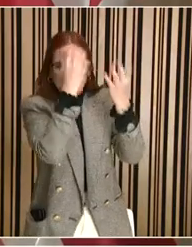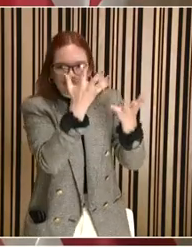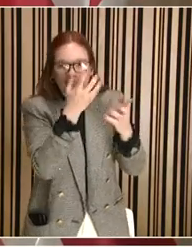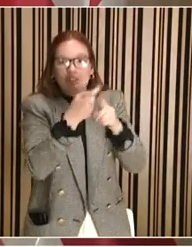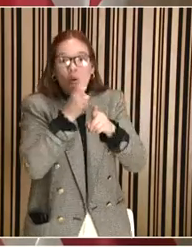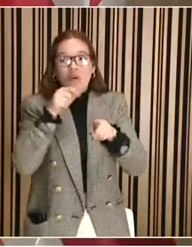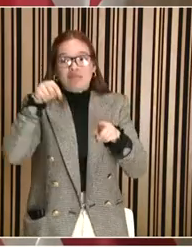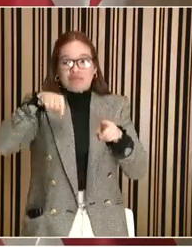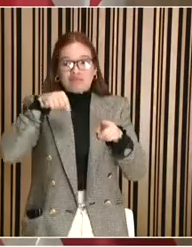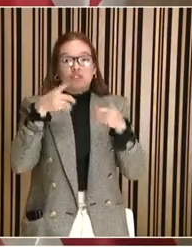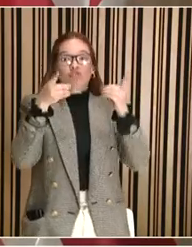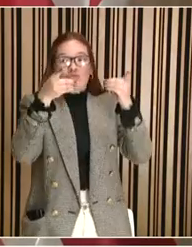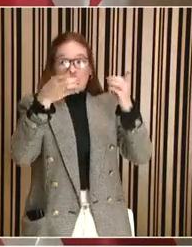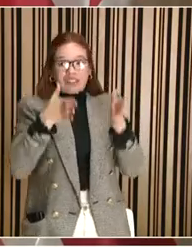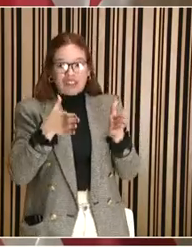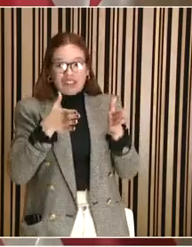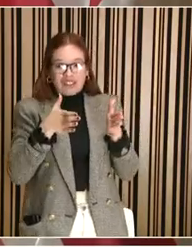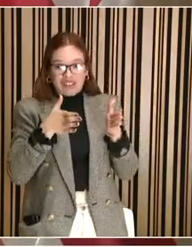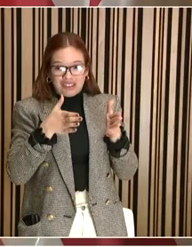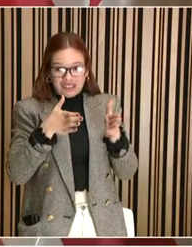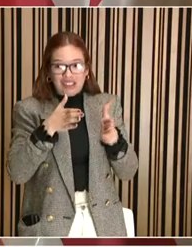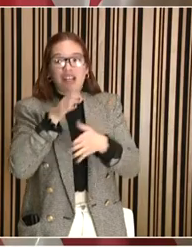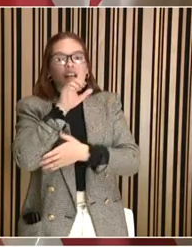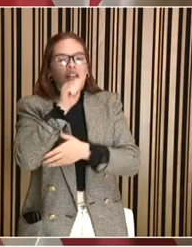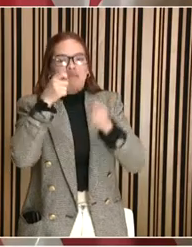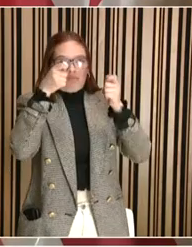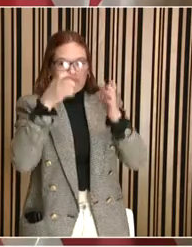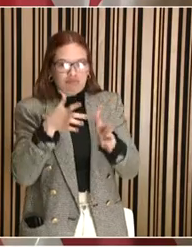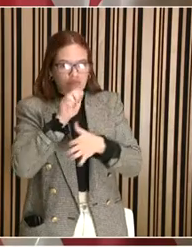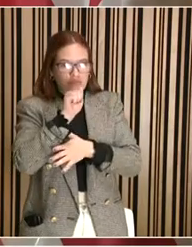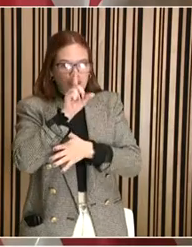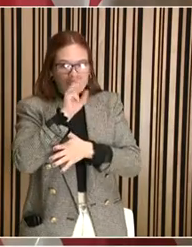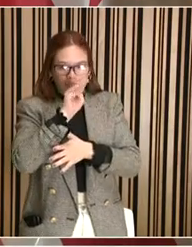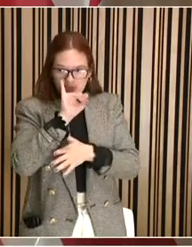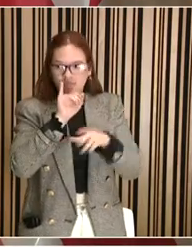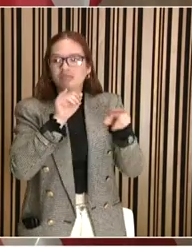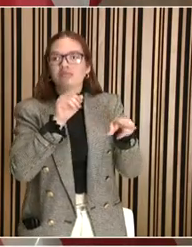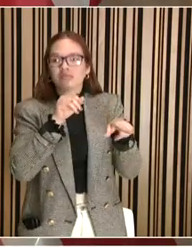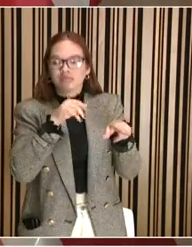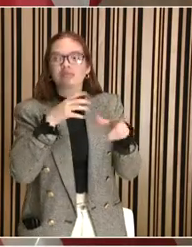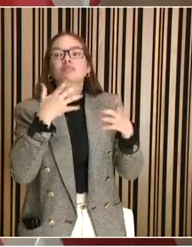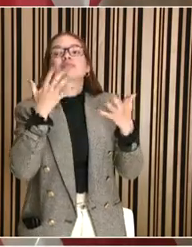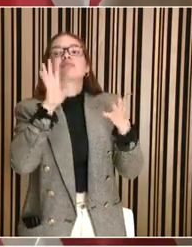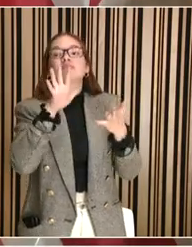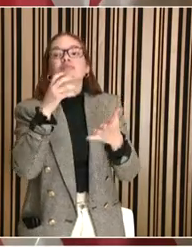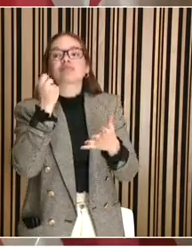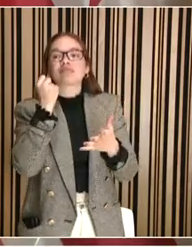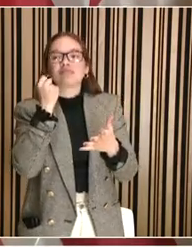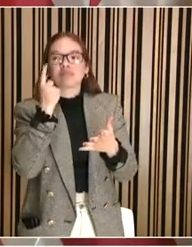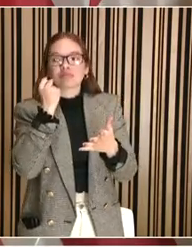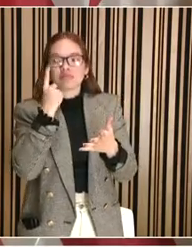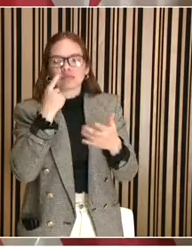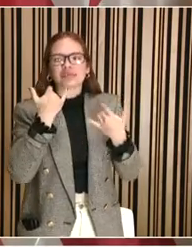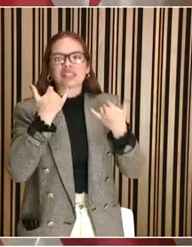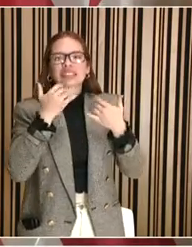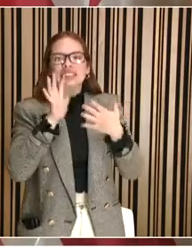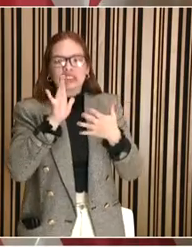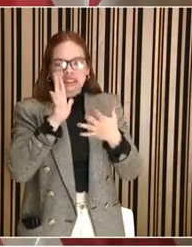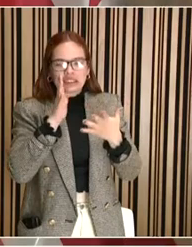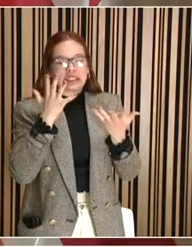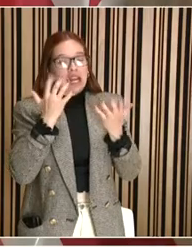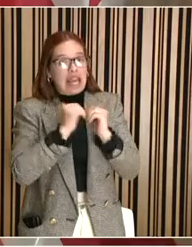Eugene Adams. And he was, the way these processes work, you're just